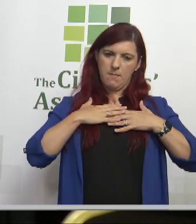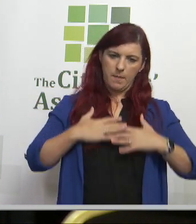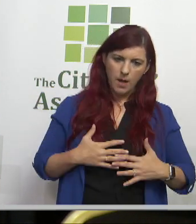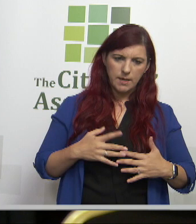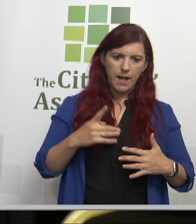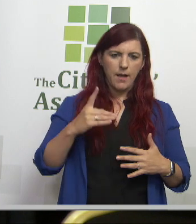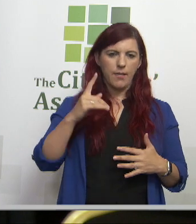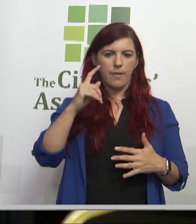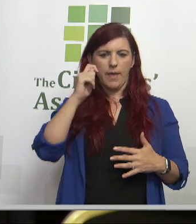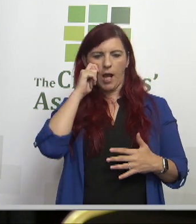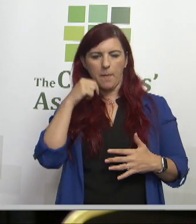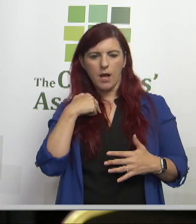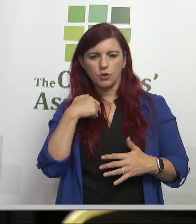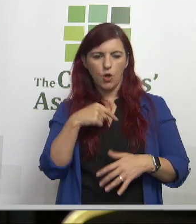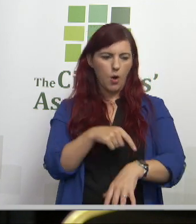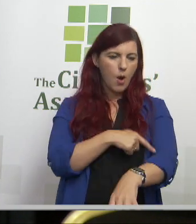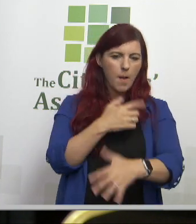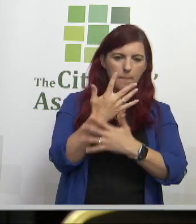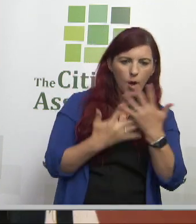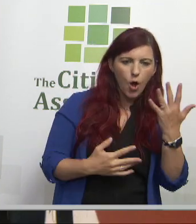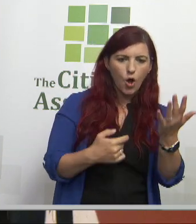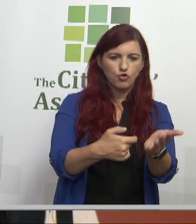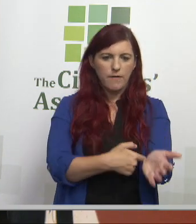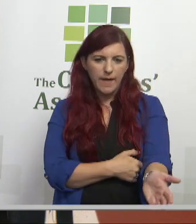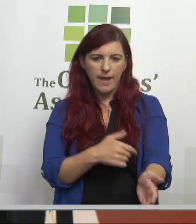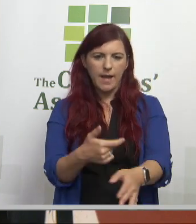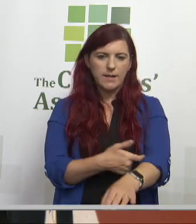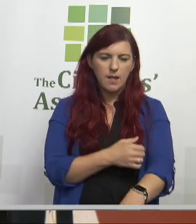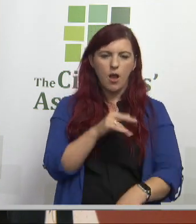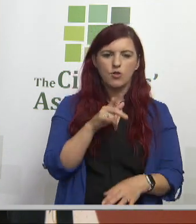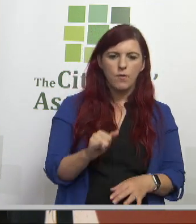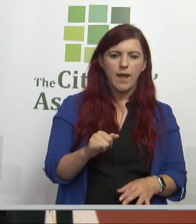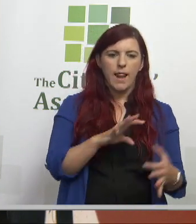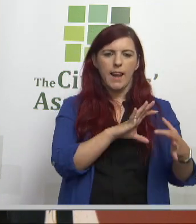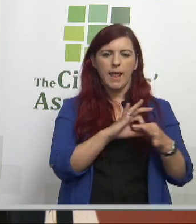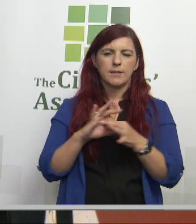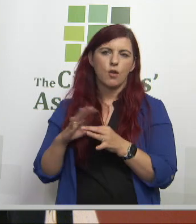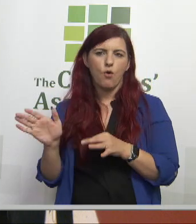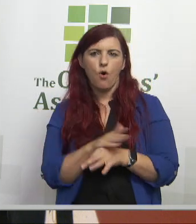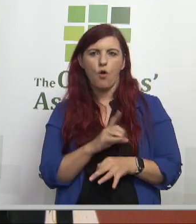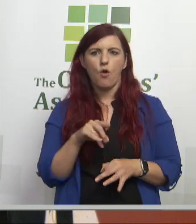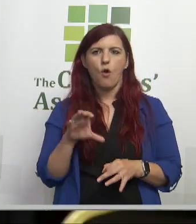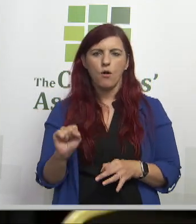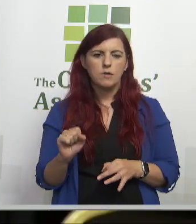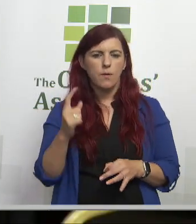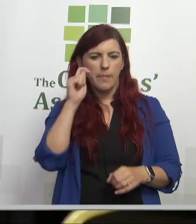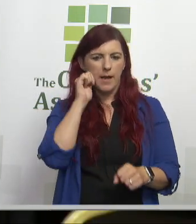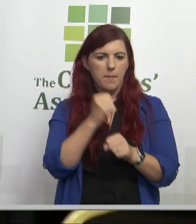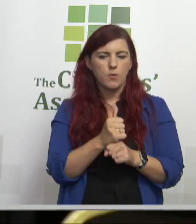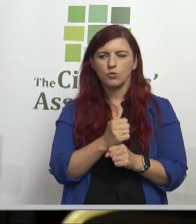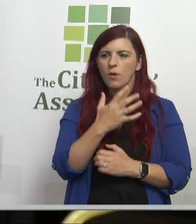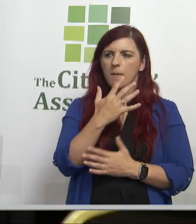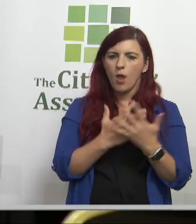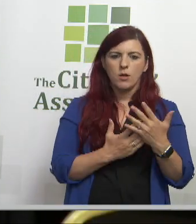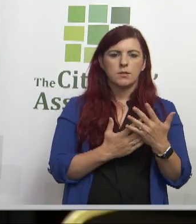vascular system, all your blood, your veins, your arteries, linking together your organs. Now, you can't have your organs without your blood supply, and